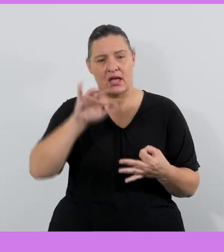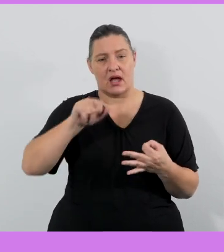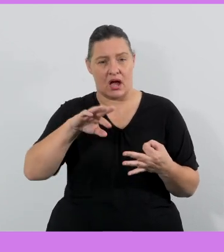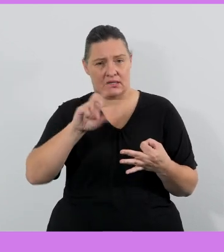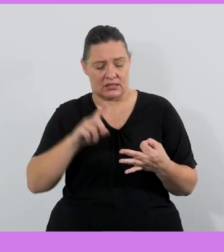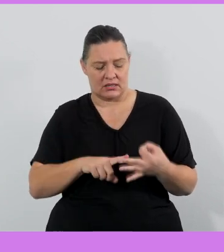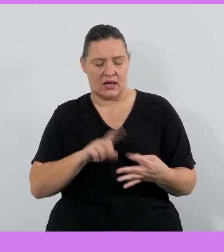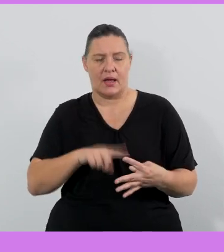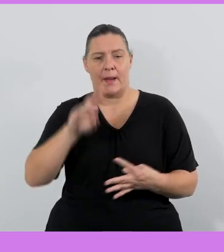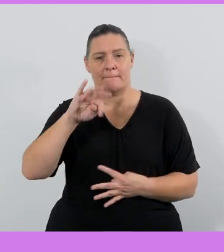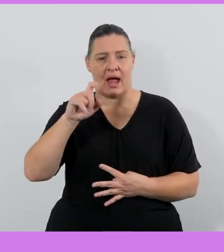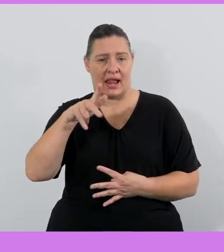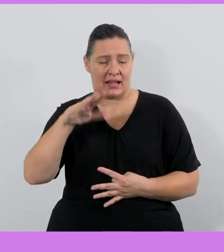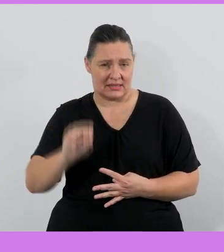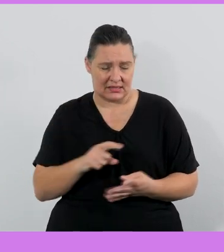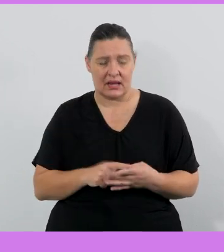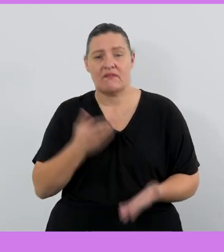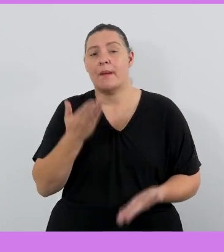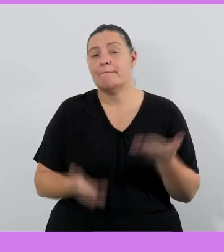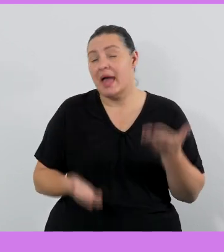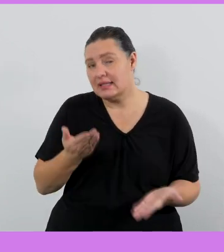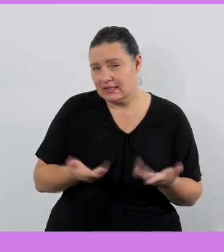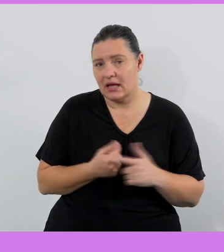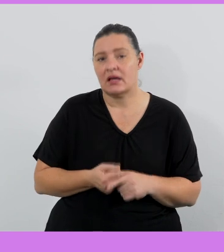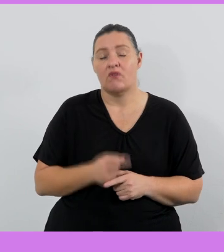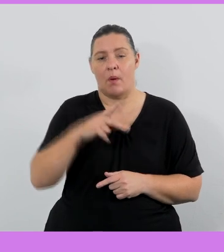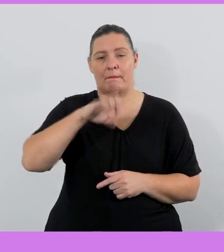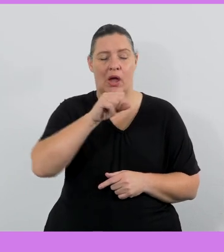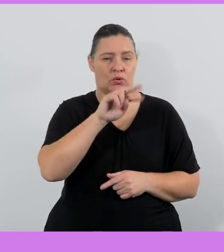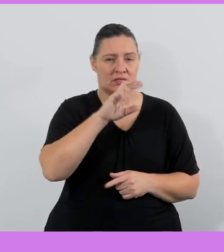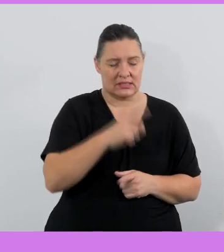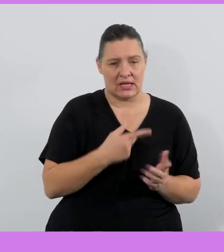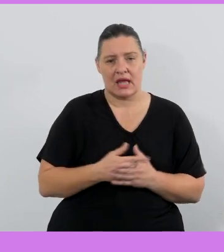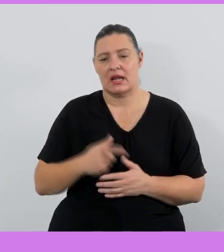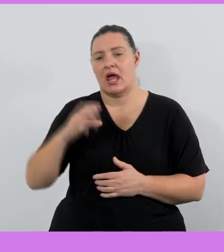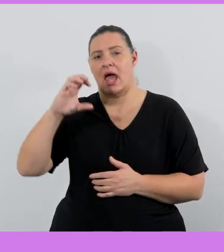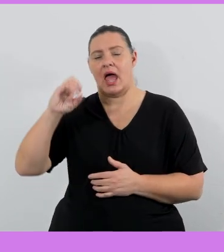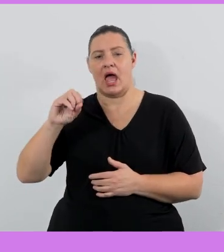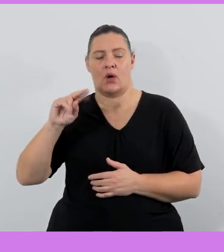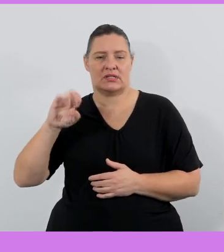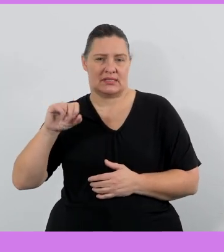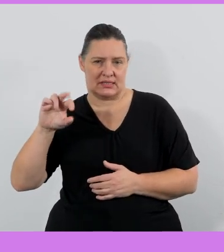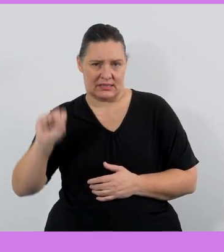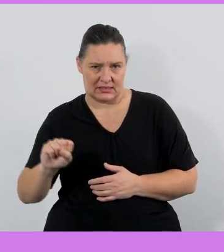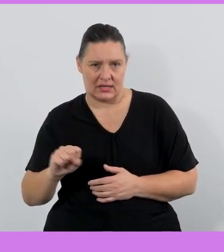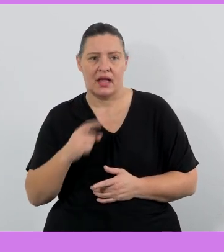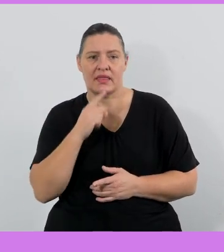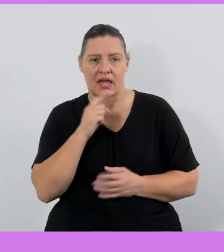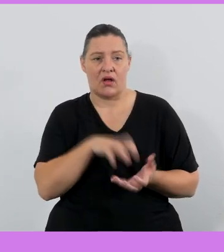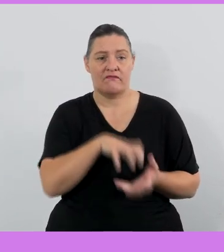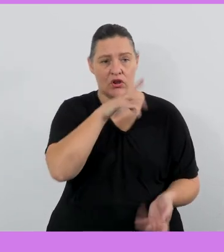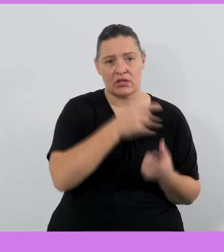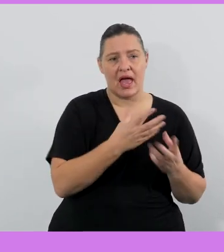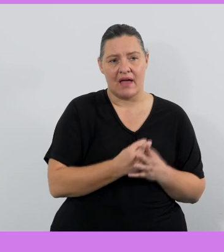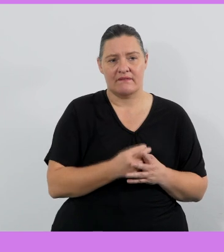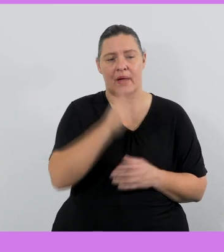so on. Then we also have our mass. Then we refer to pounds and ounces. And then also, of course, with volume, we refer